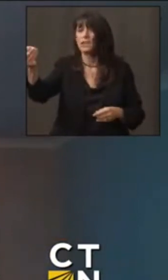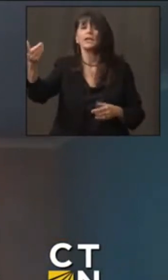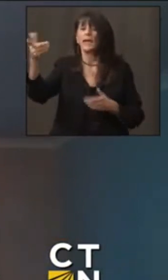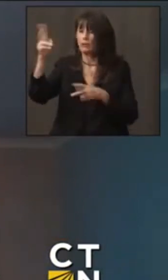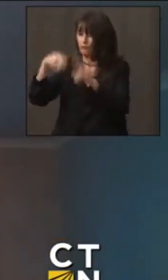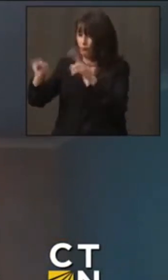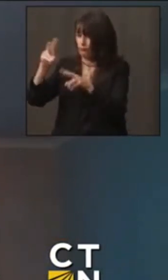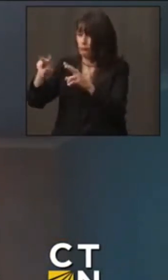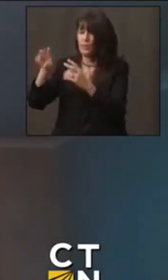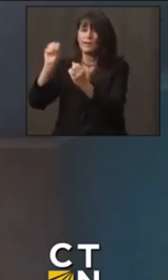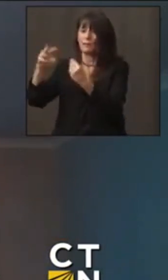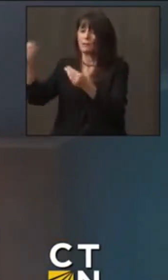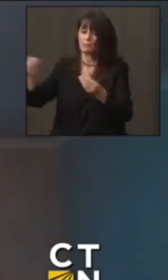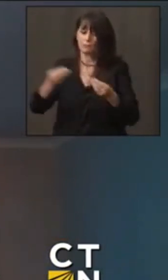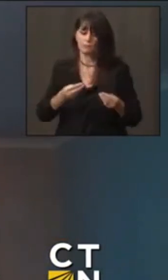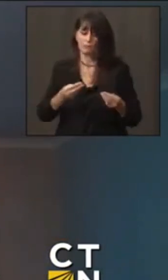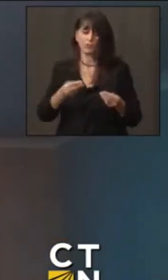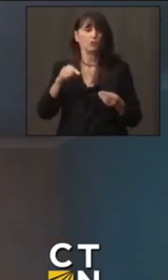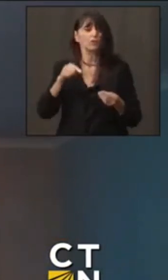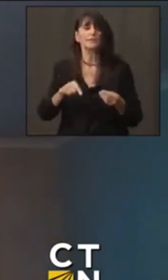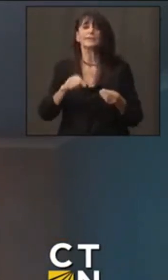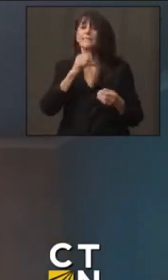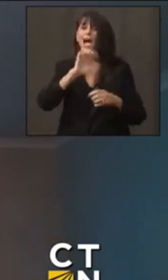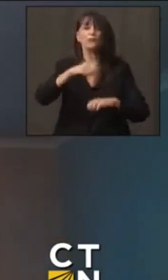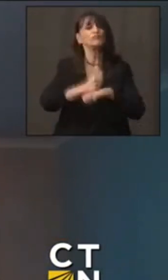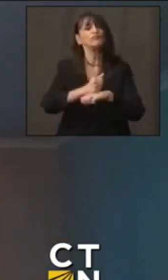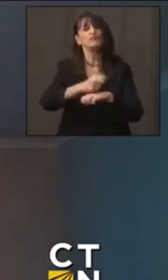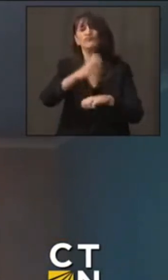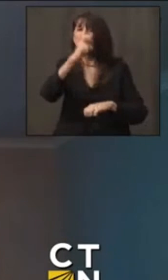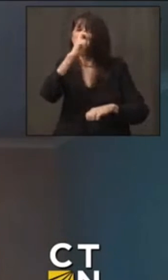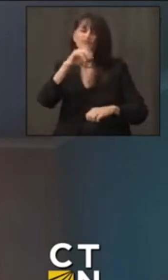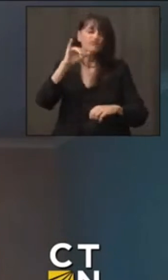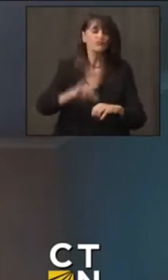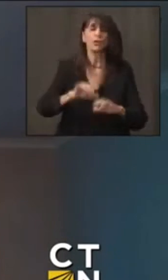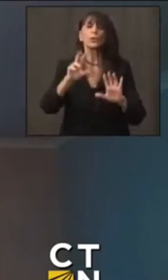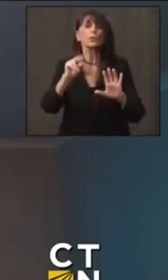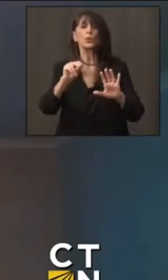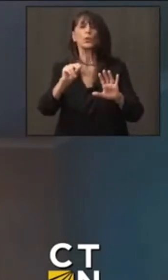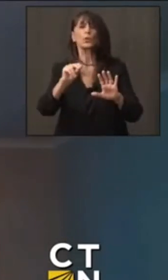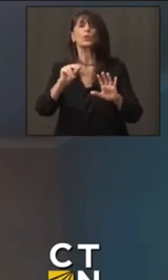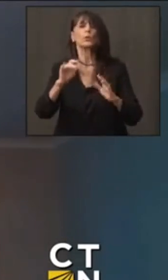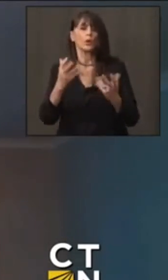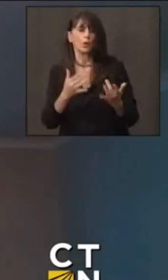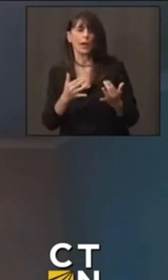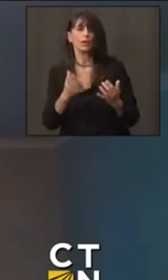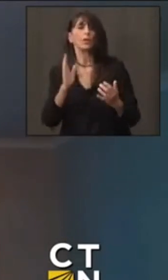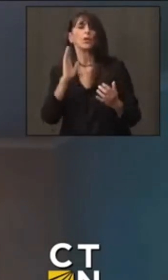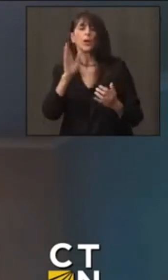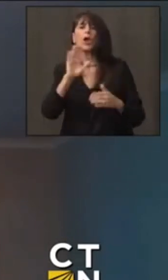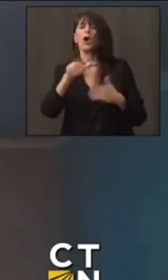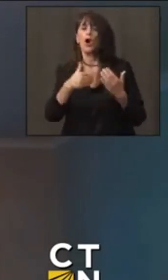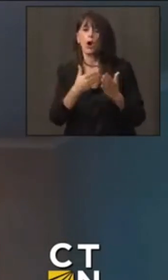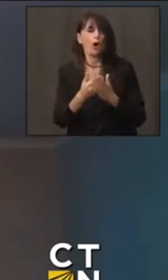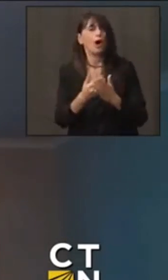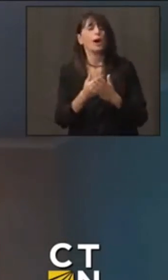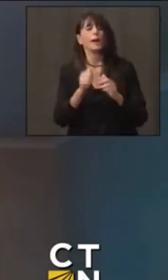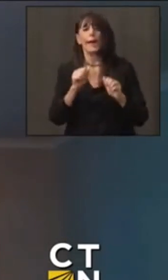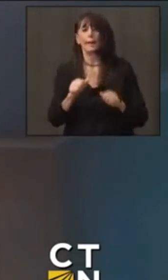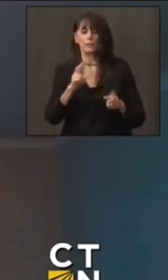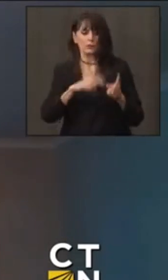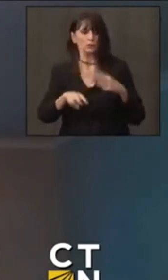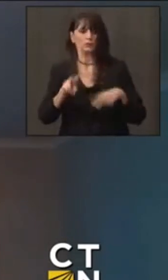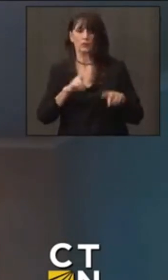there is nothing permanent, carved in stone or otherwise. And we should all be viewing it with that